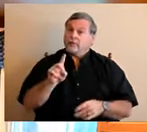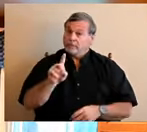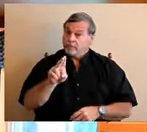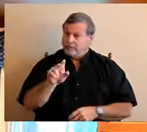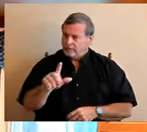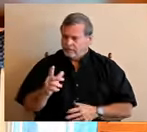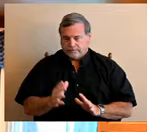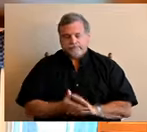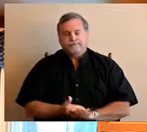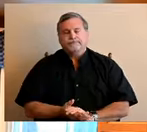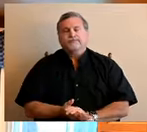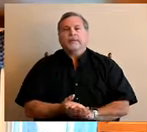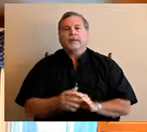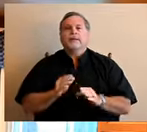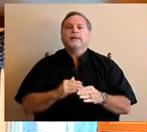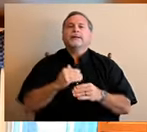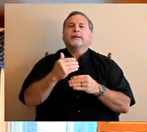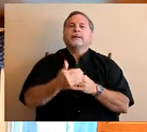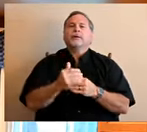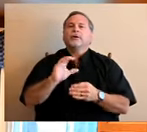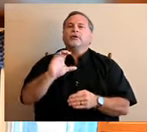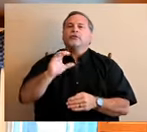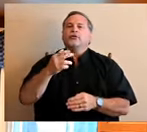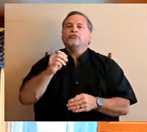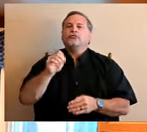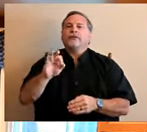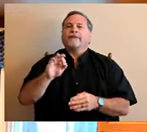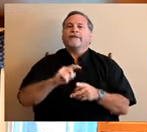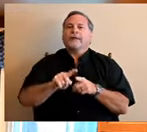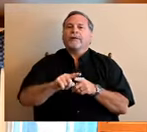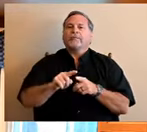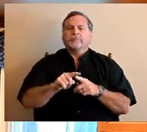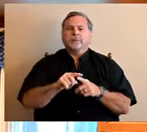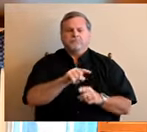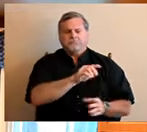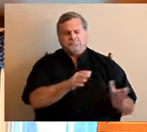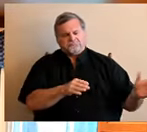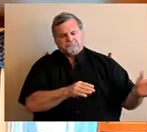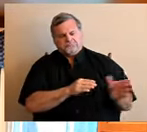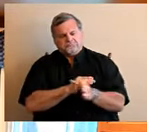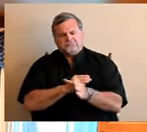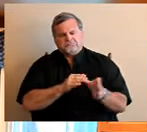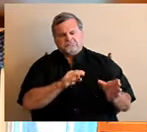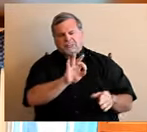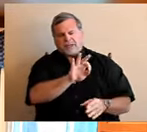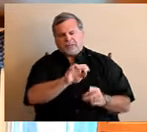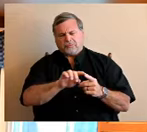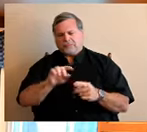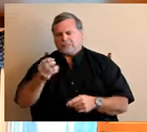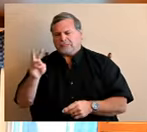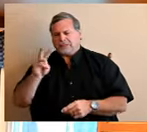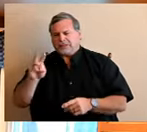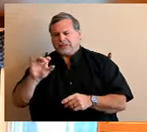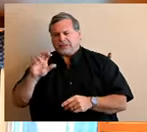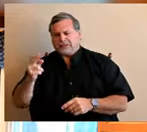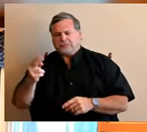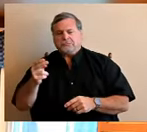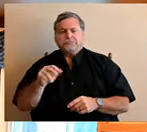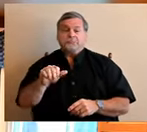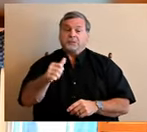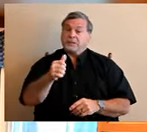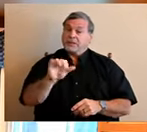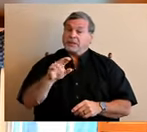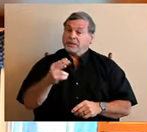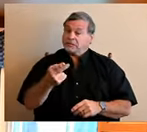Next is a chef's knife. Chef's knives can run anywhere from about 9 inches to probably, I think, about 16 inches. 10 inches is usually a good size for